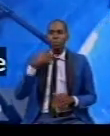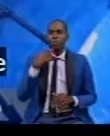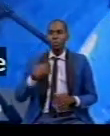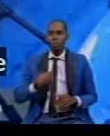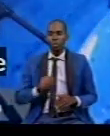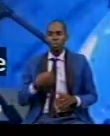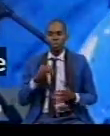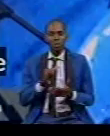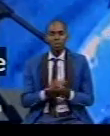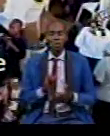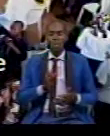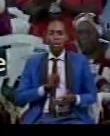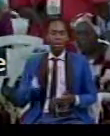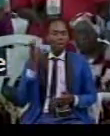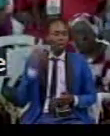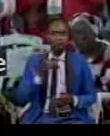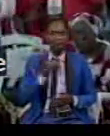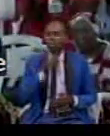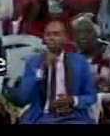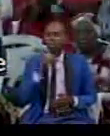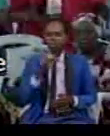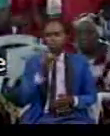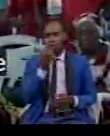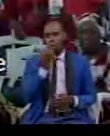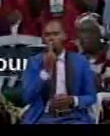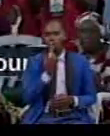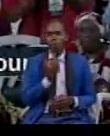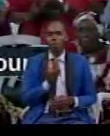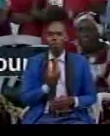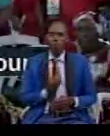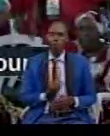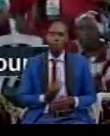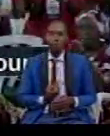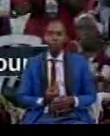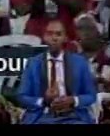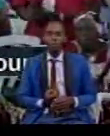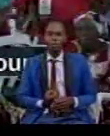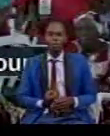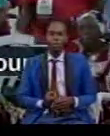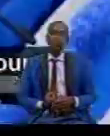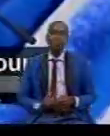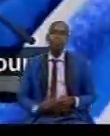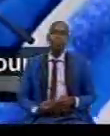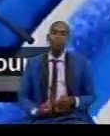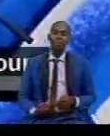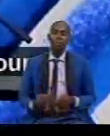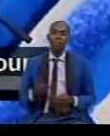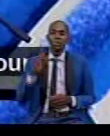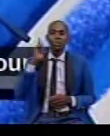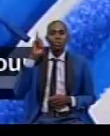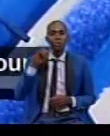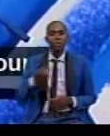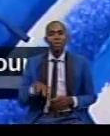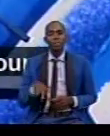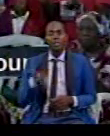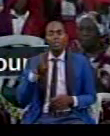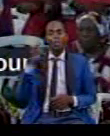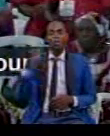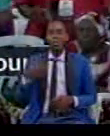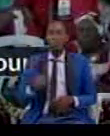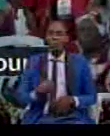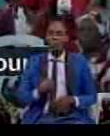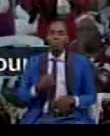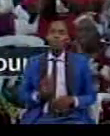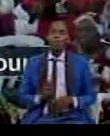the place you are putting your hand now, you remove your hand lower. Behold, the healing is